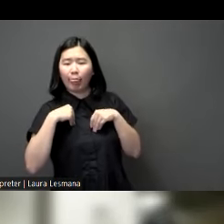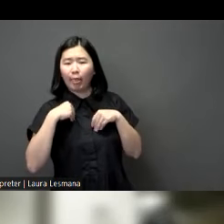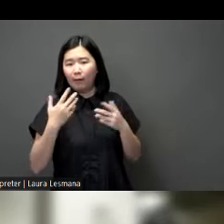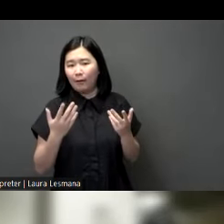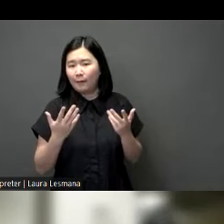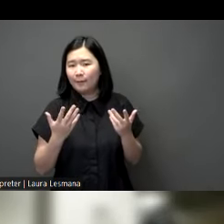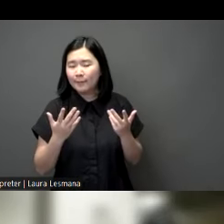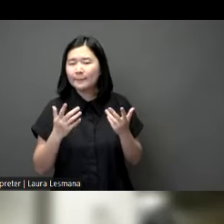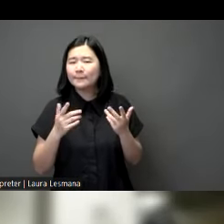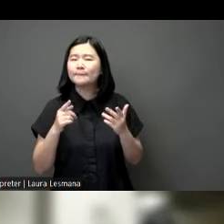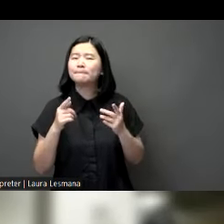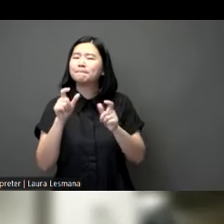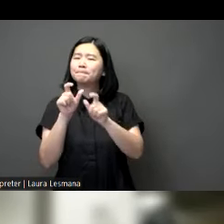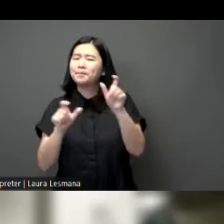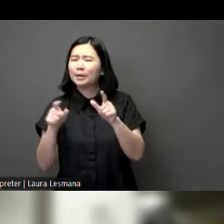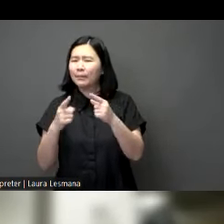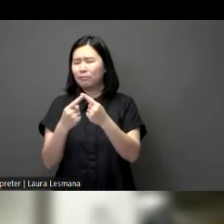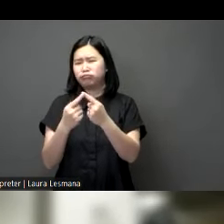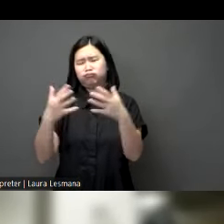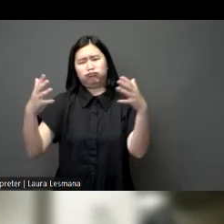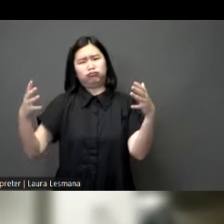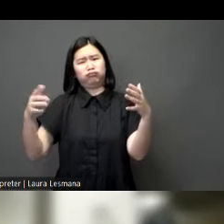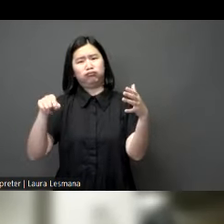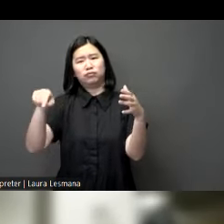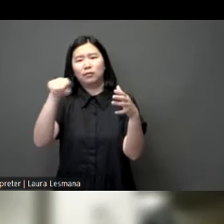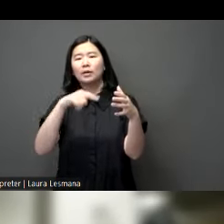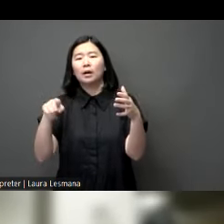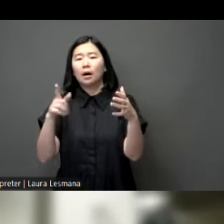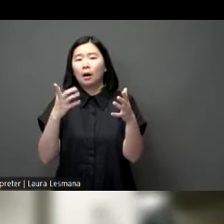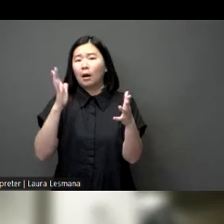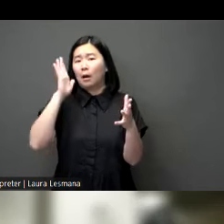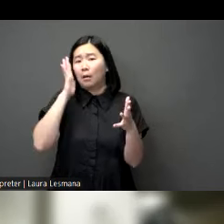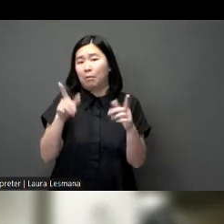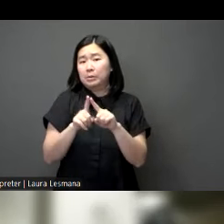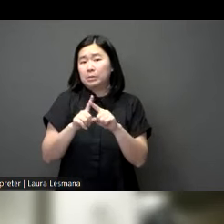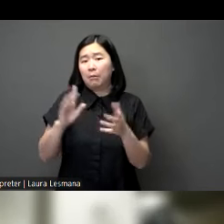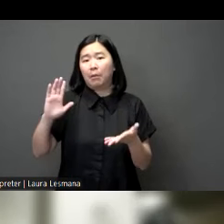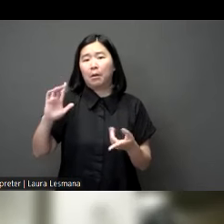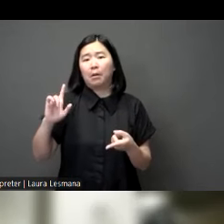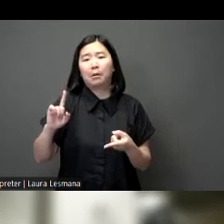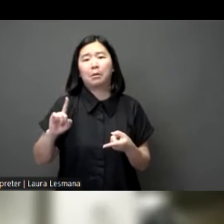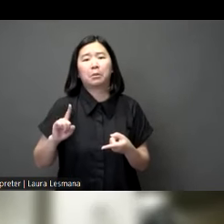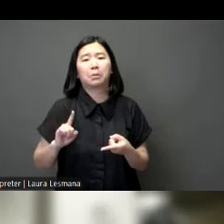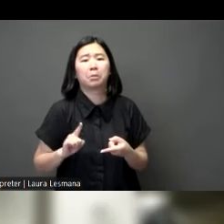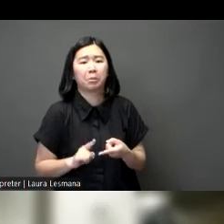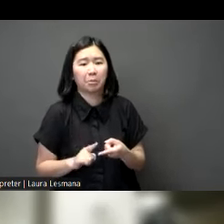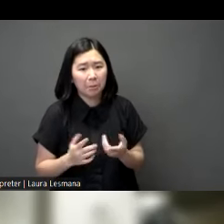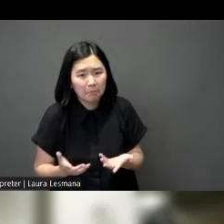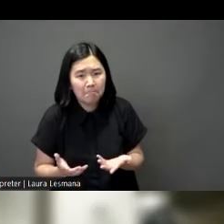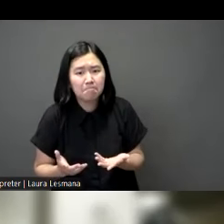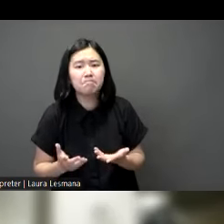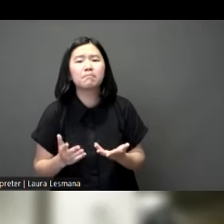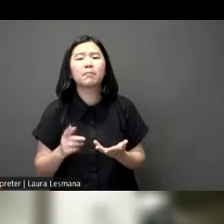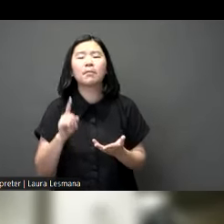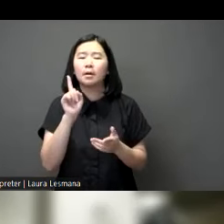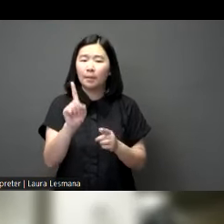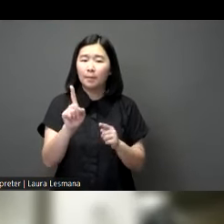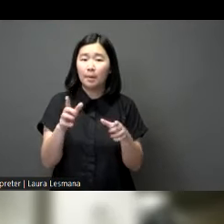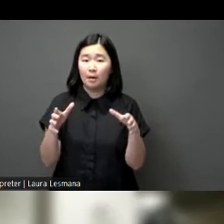disease persistent and there will be a progression from low grade to